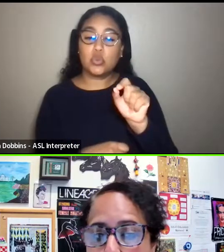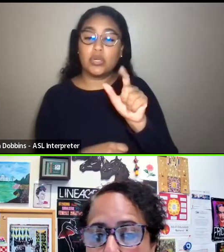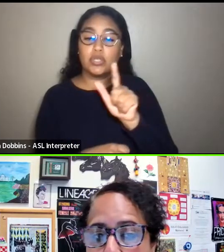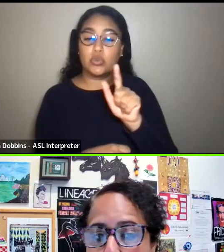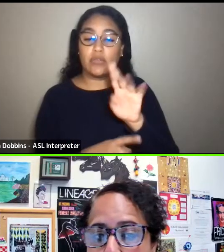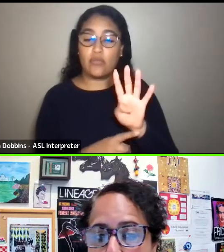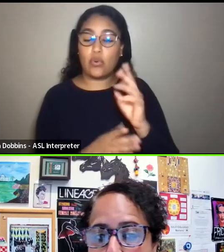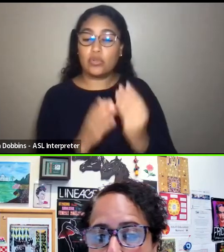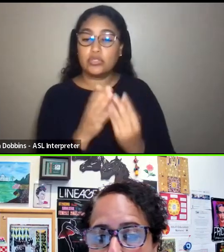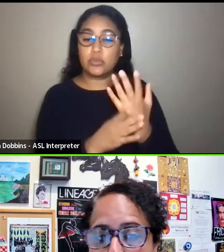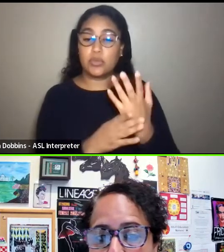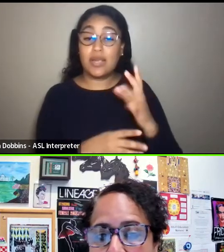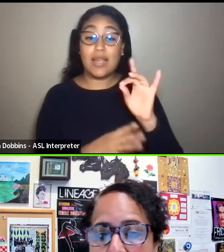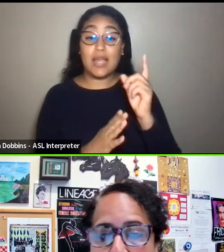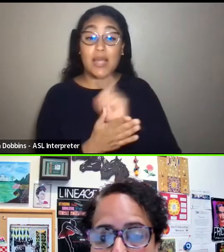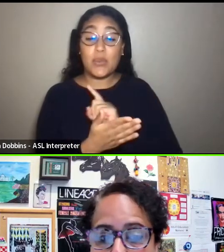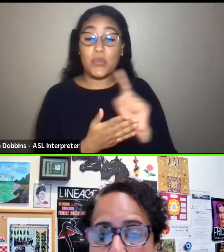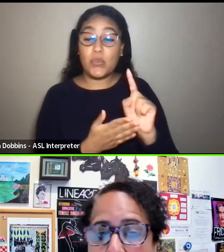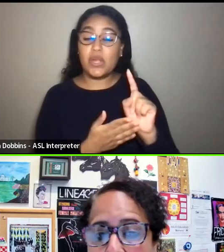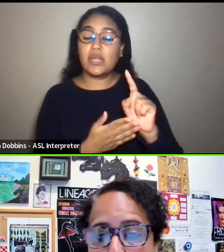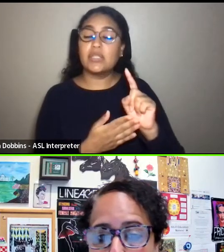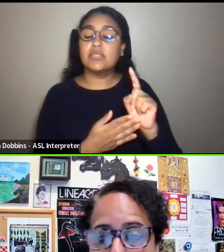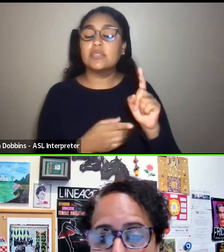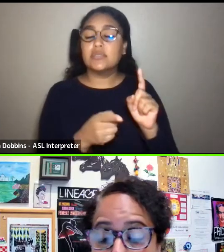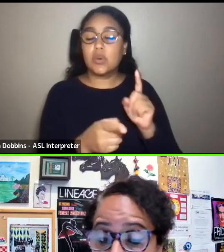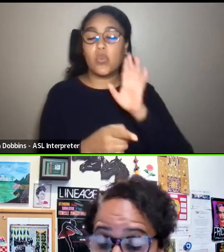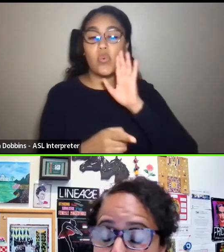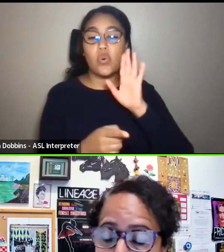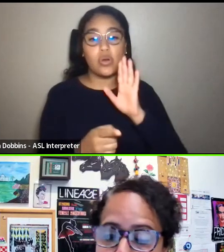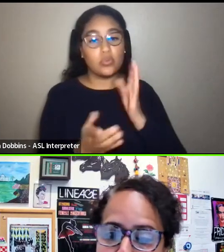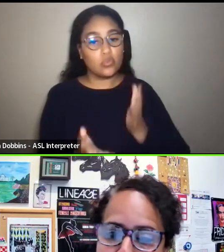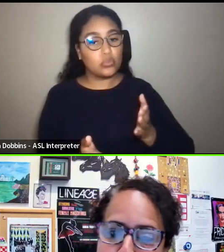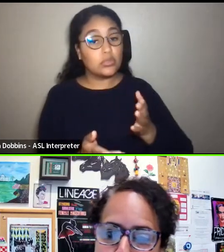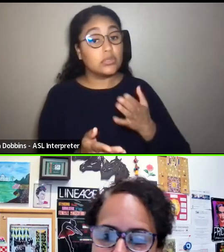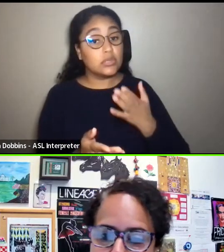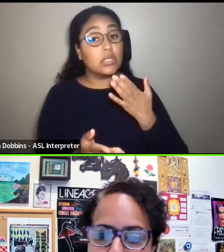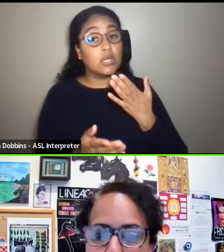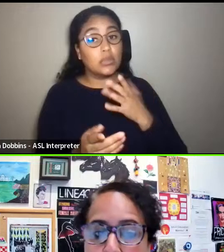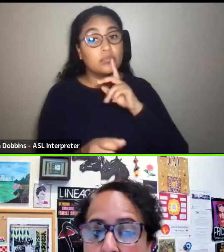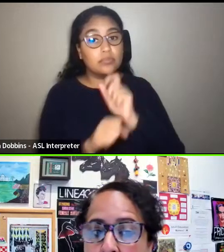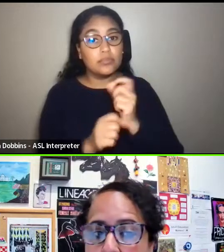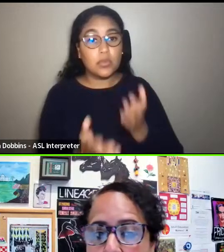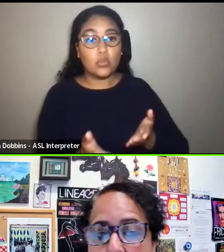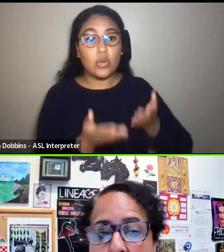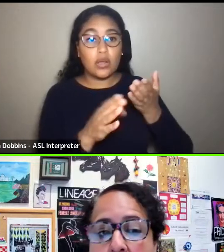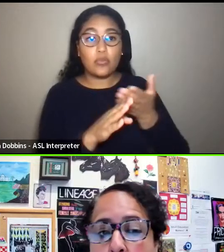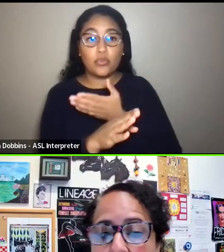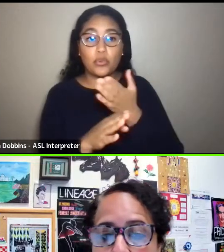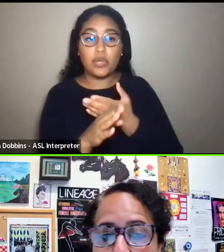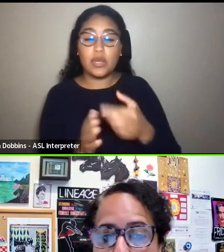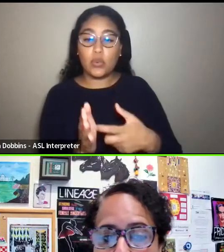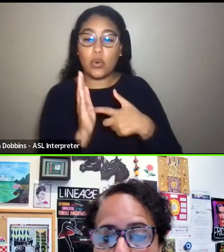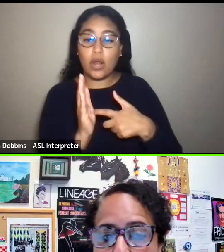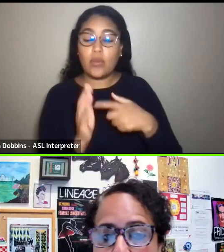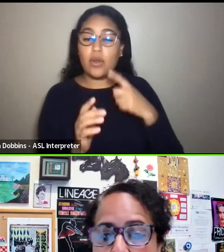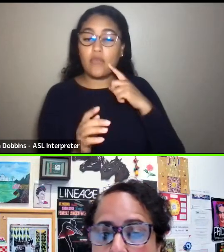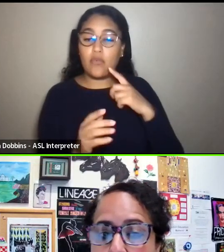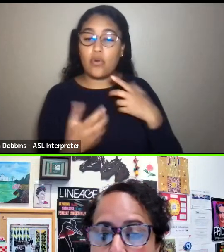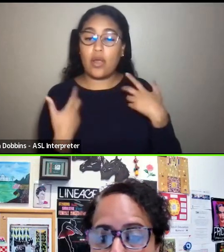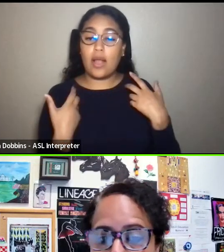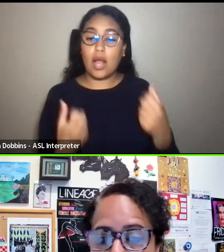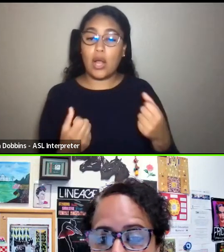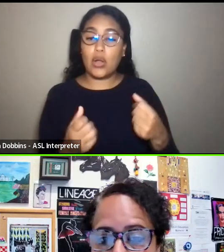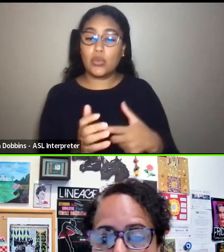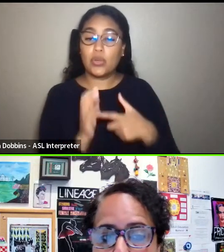This short 8-week introductory course is a highly recommended prerequisite for other health-related classes